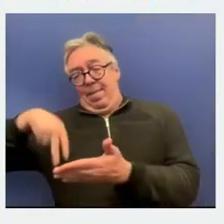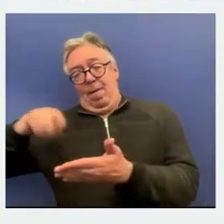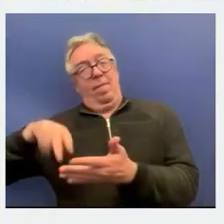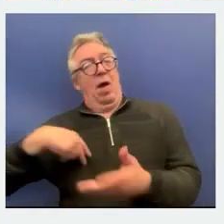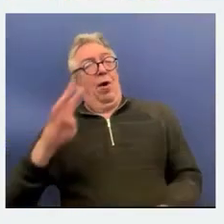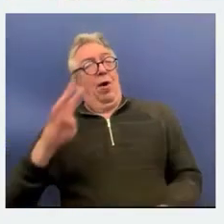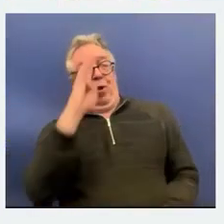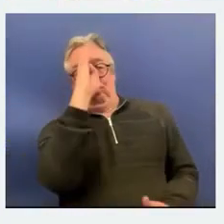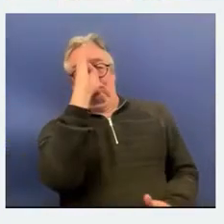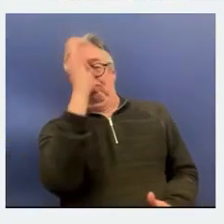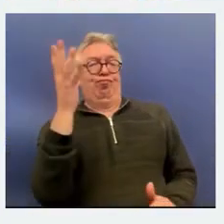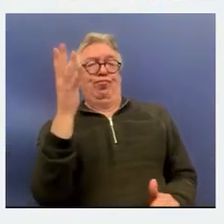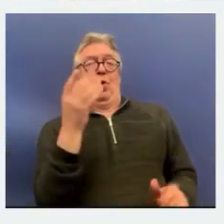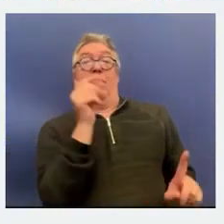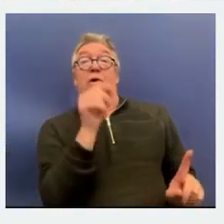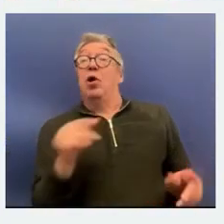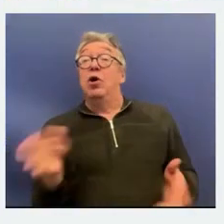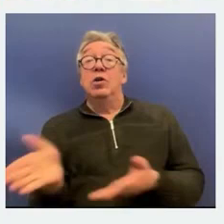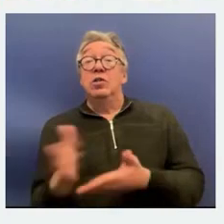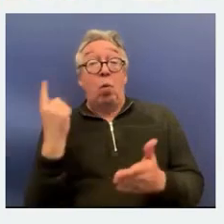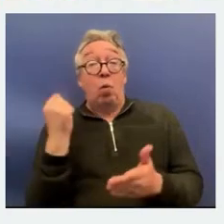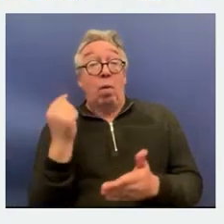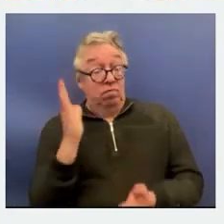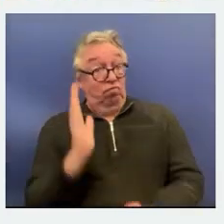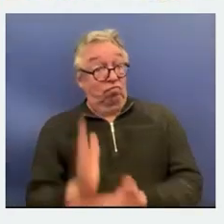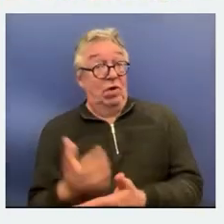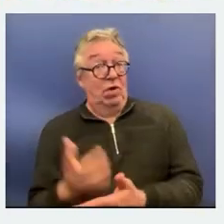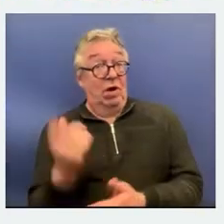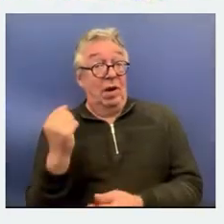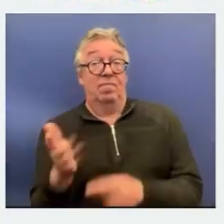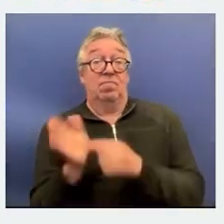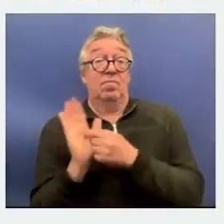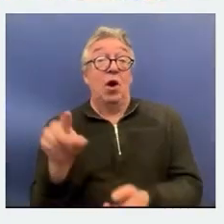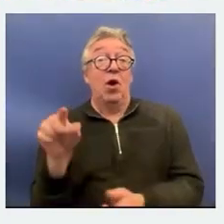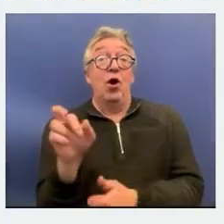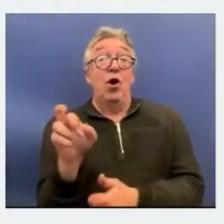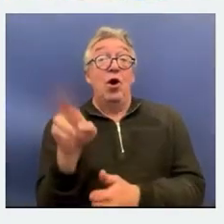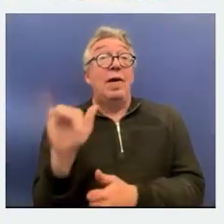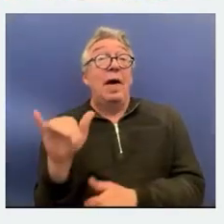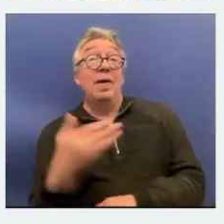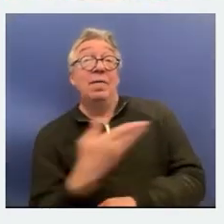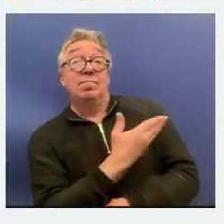really existing women, like Wangari Maathai, you see there, who won the